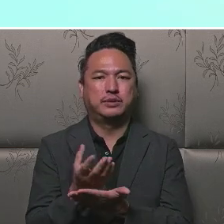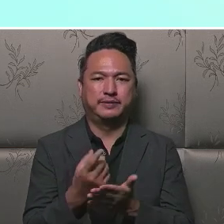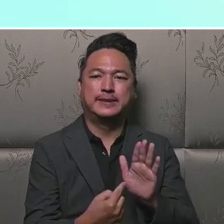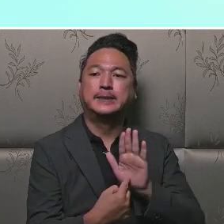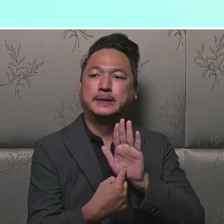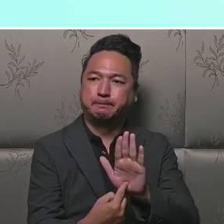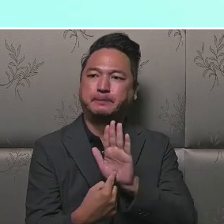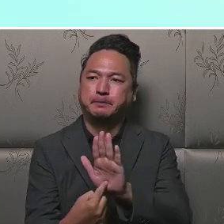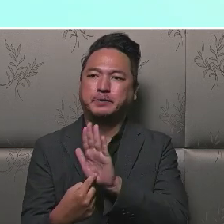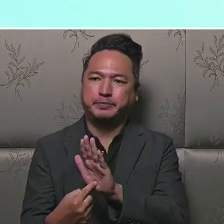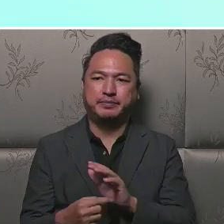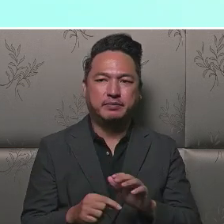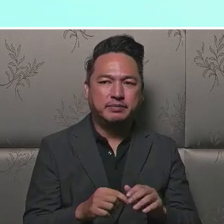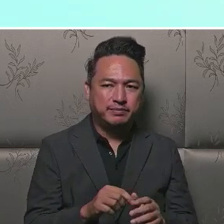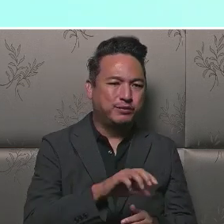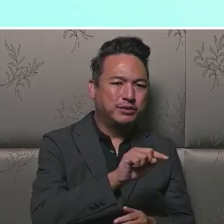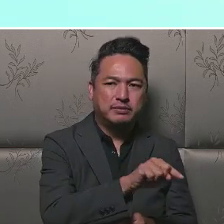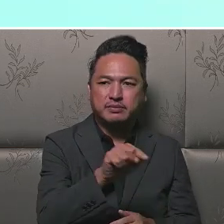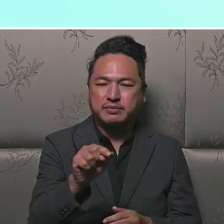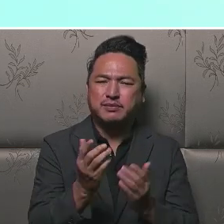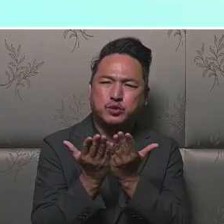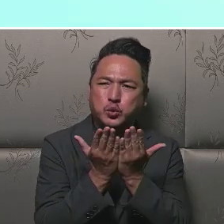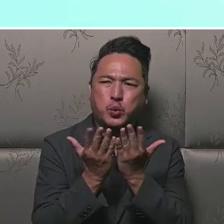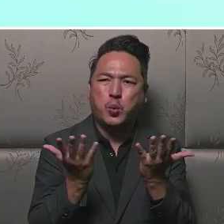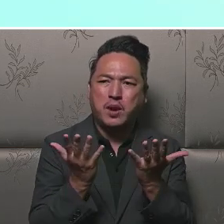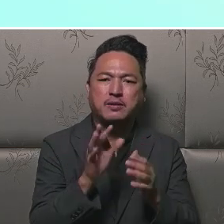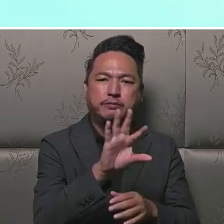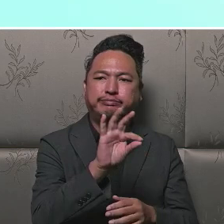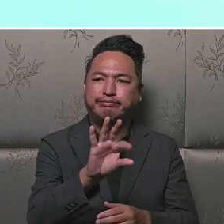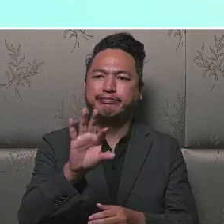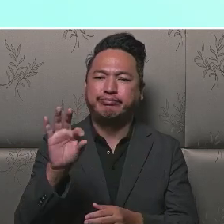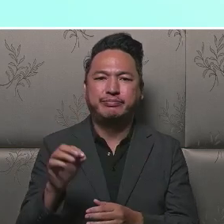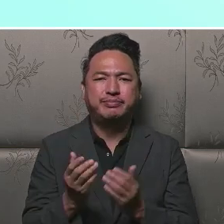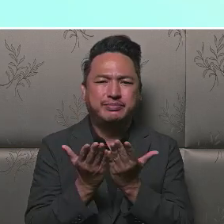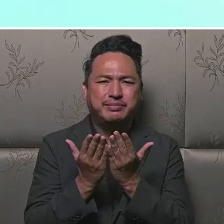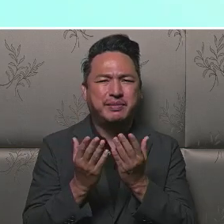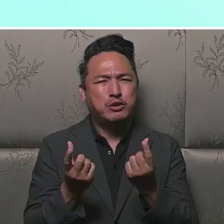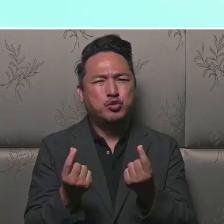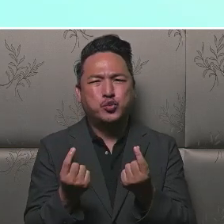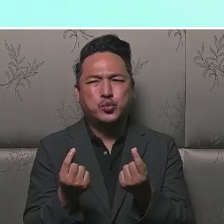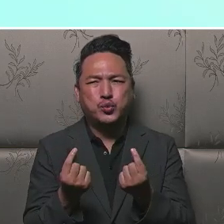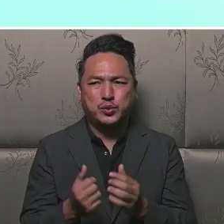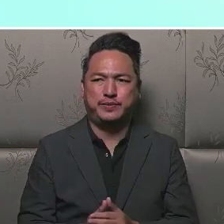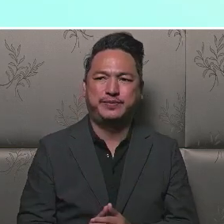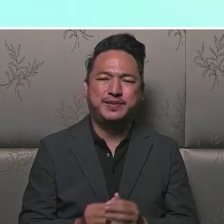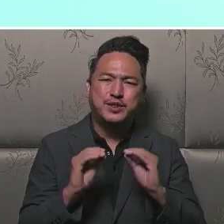are done. So I want to welcome our speakers to come on stage so that we